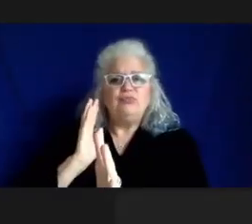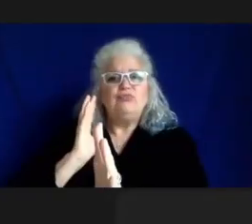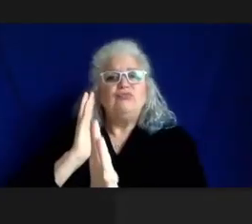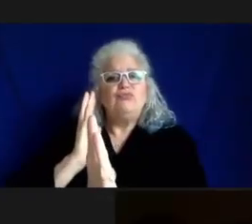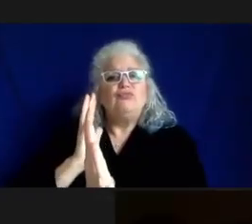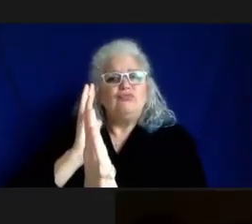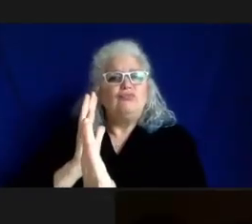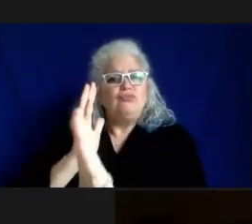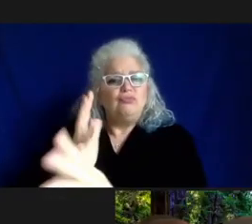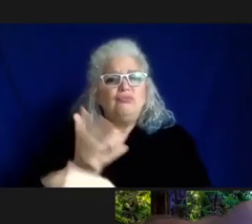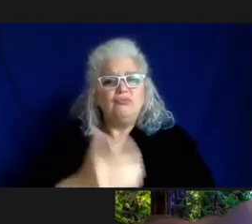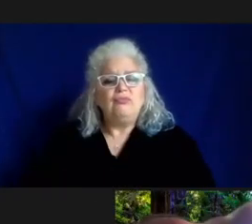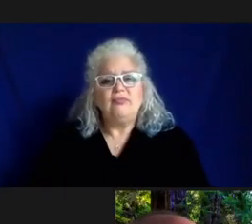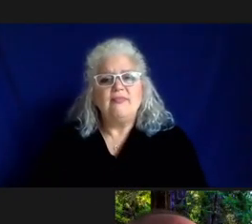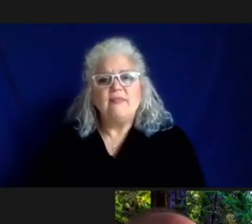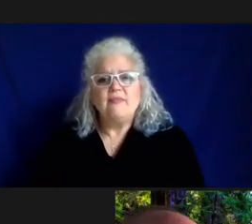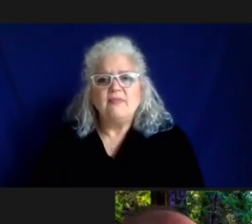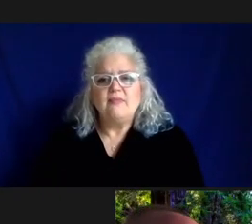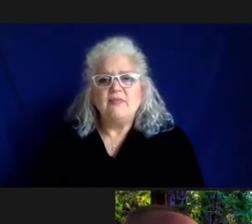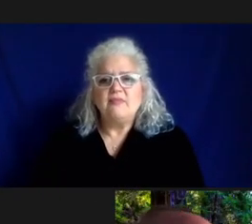I think I got inside from,